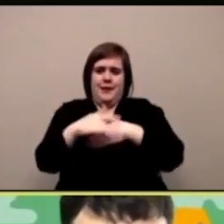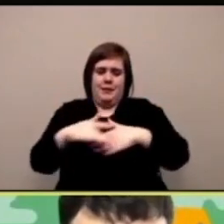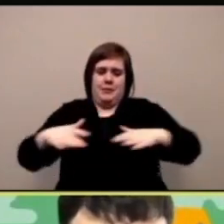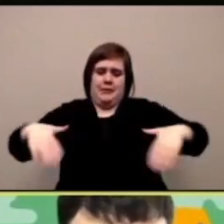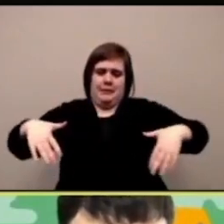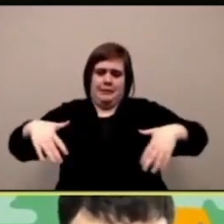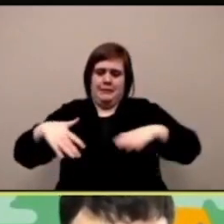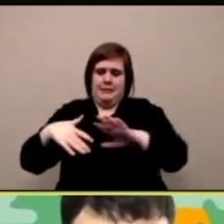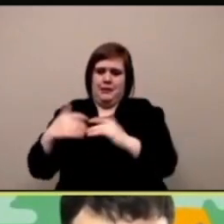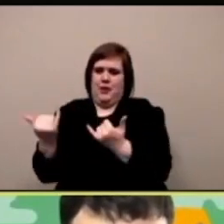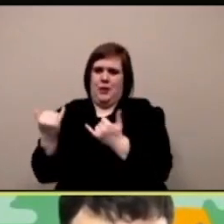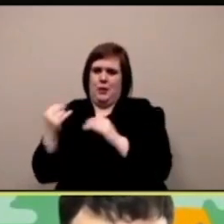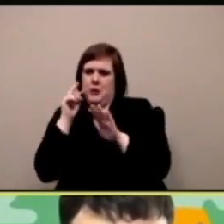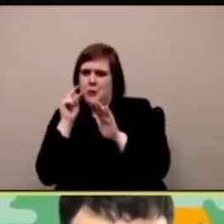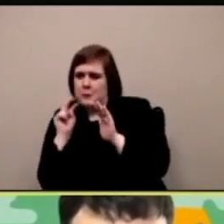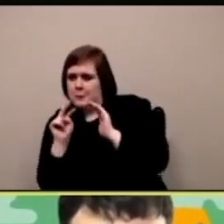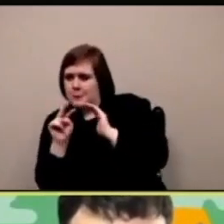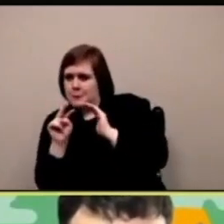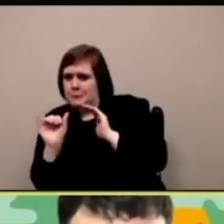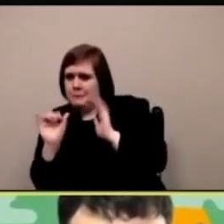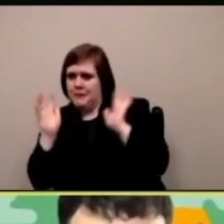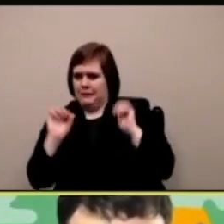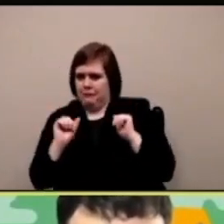So it's just a sneak peek.